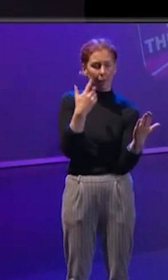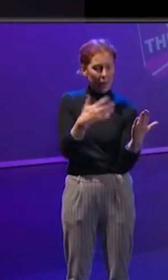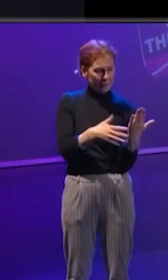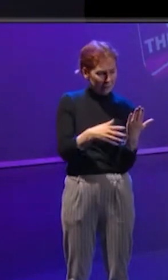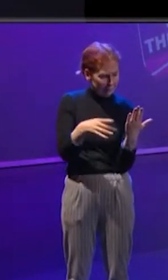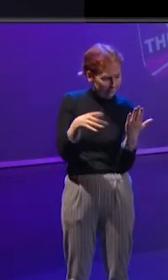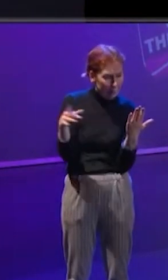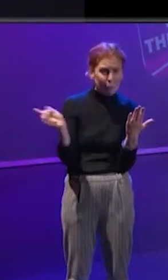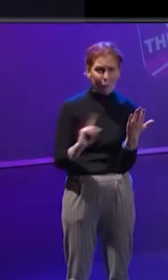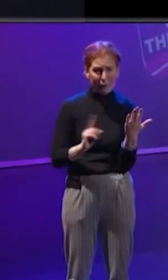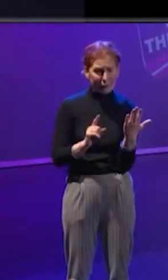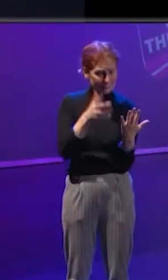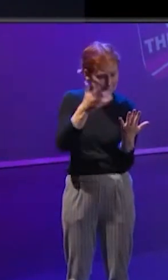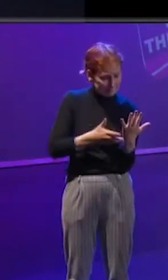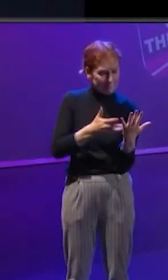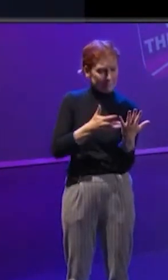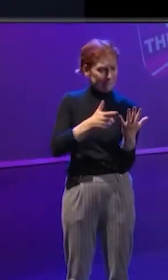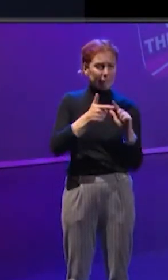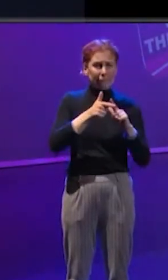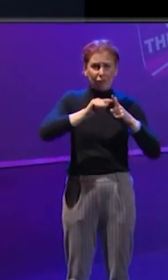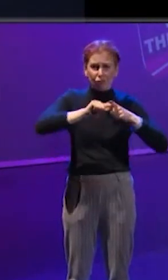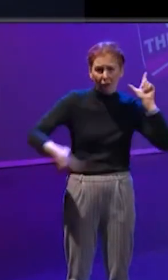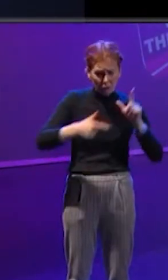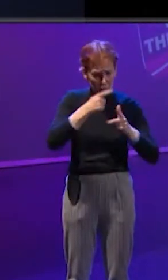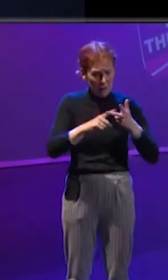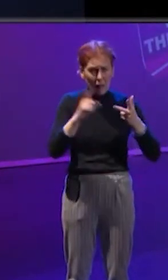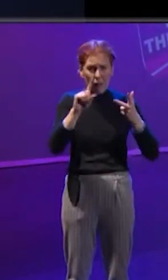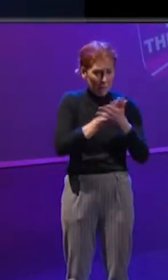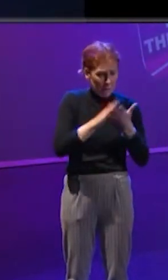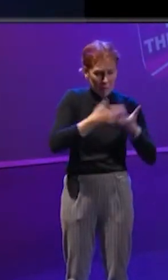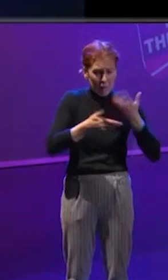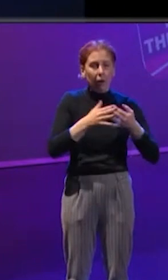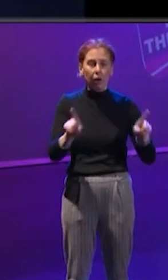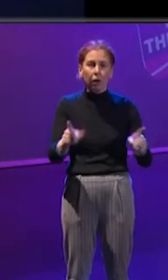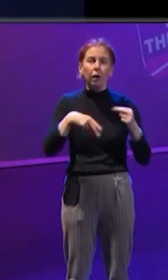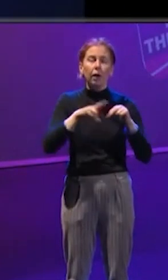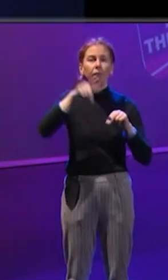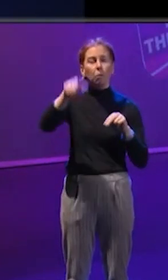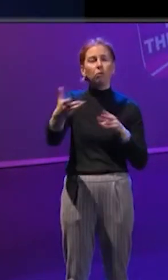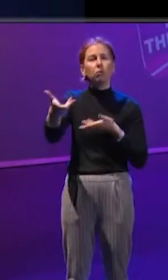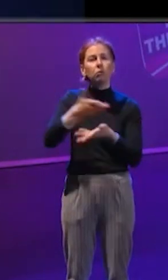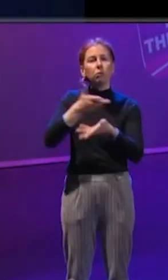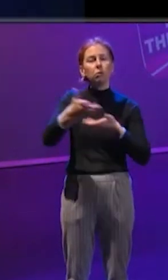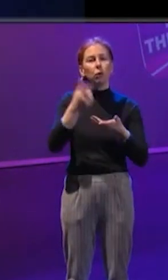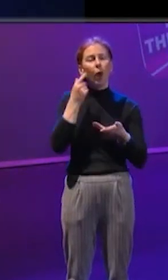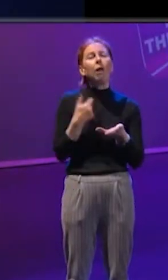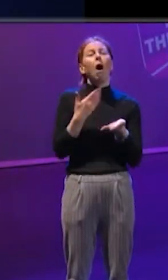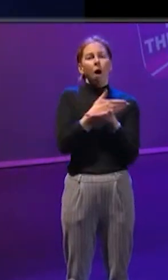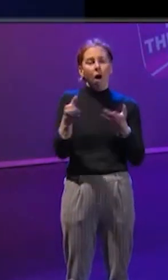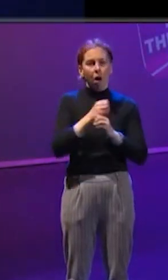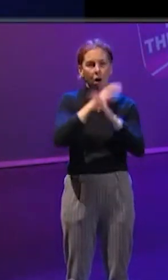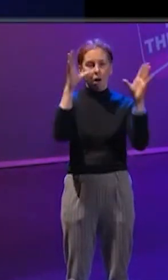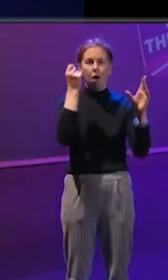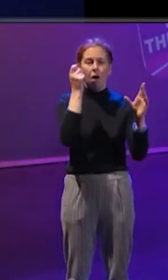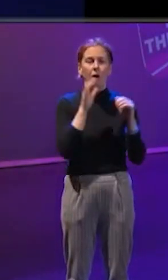words, it becomes much clearer. And I think that, again, in terms of what Amina's saying about don't take risk on your own money, do it on other